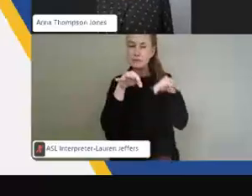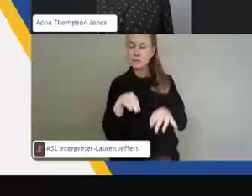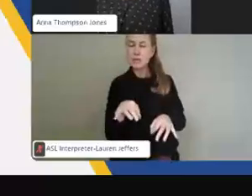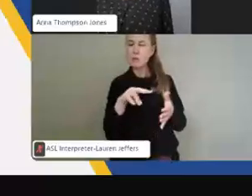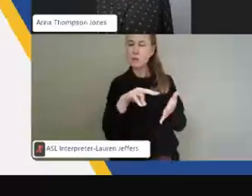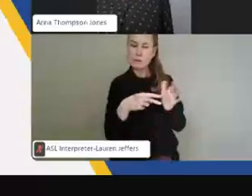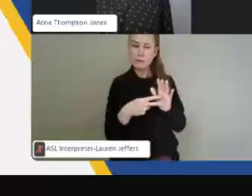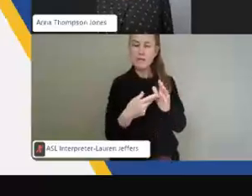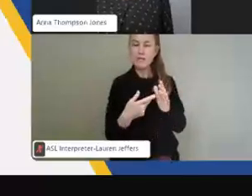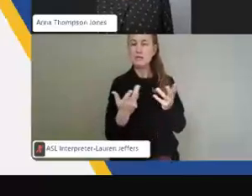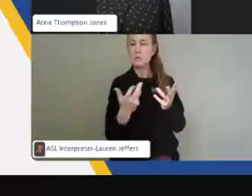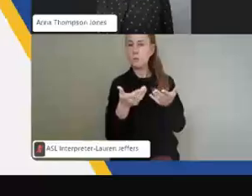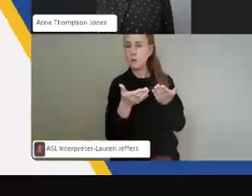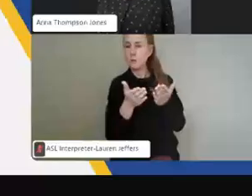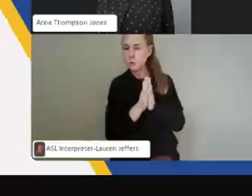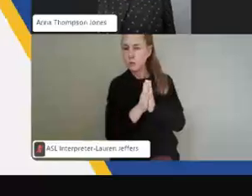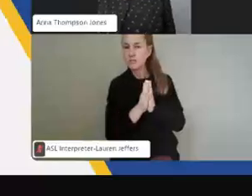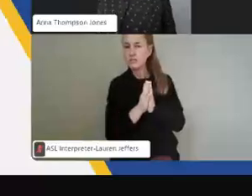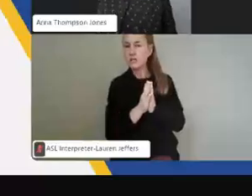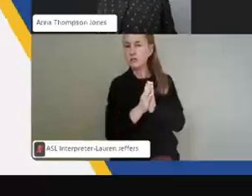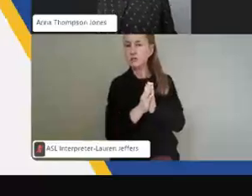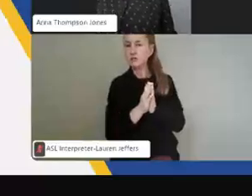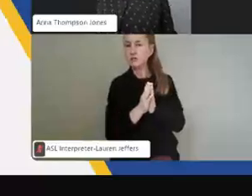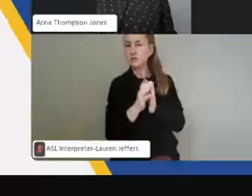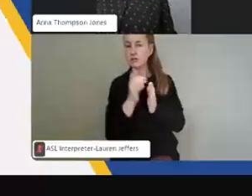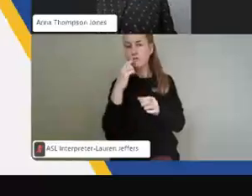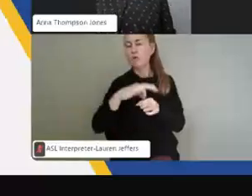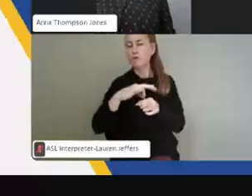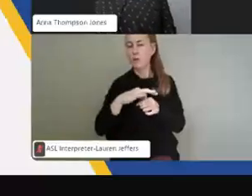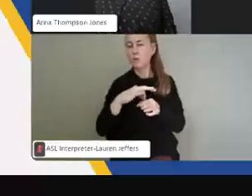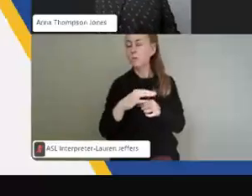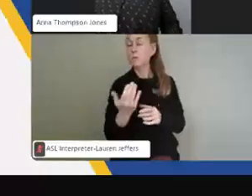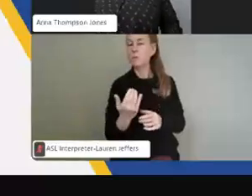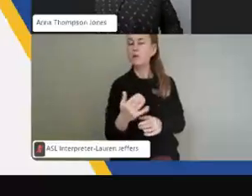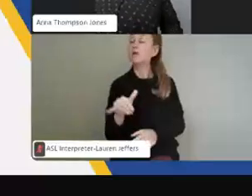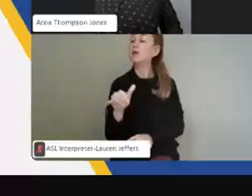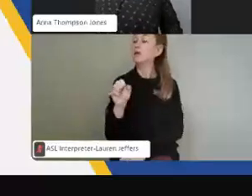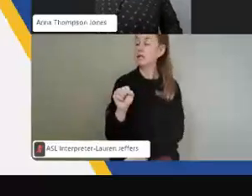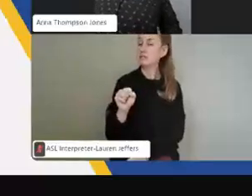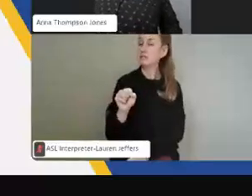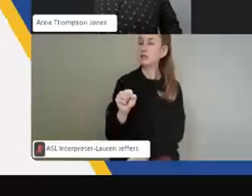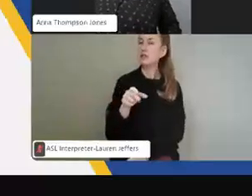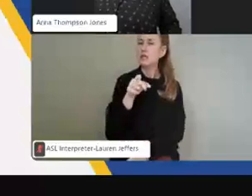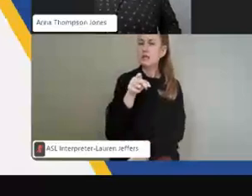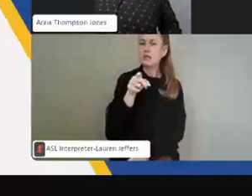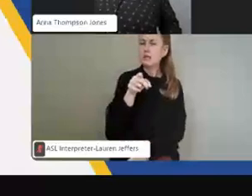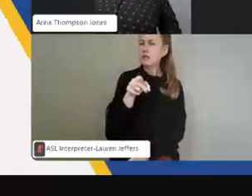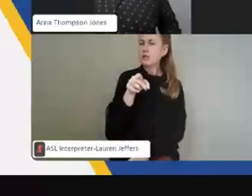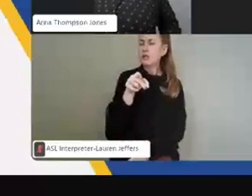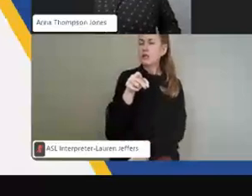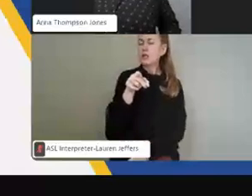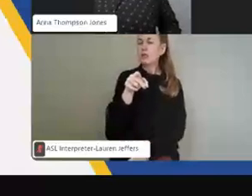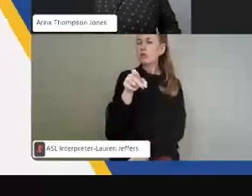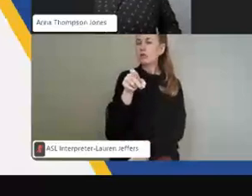what we're potentially asking for a vote on? Yes, and so everyone should have gotten in